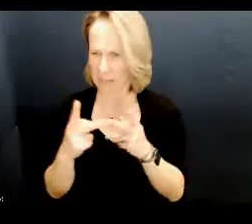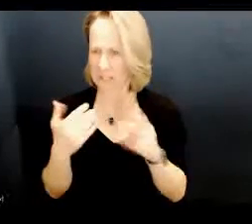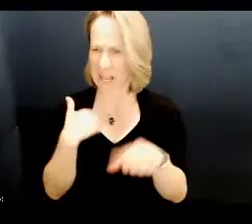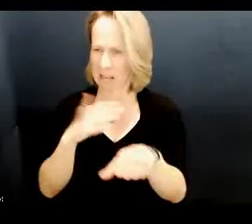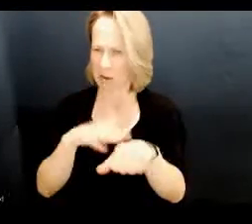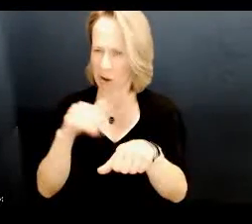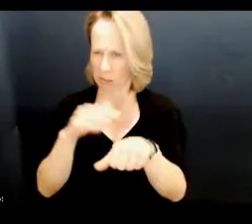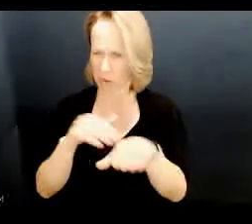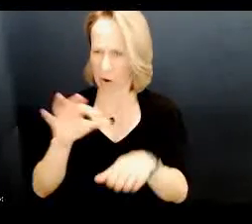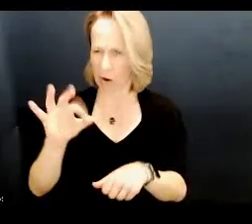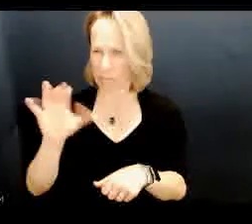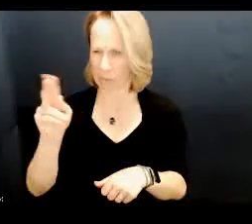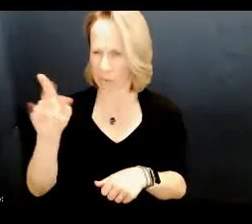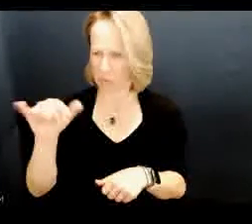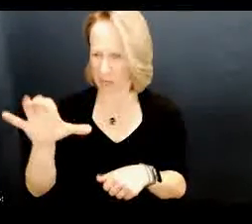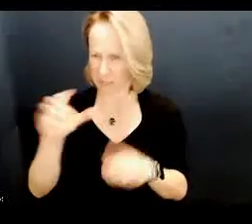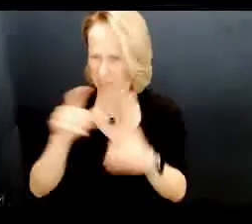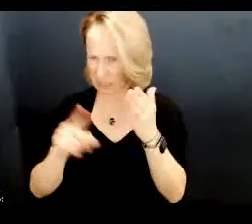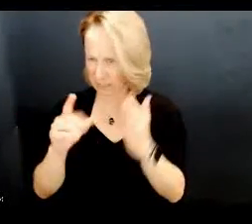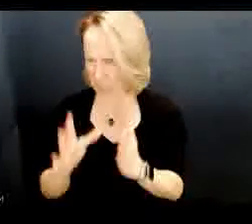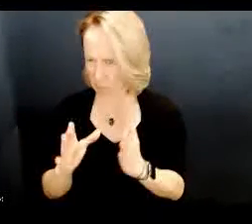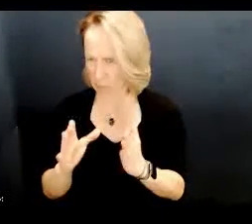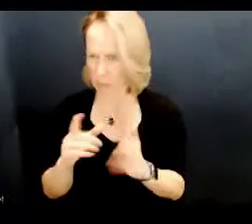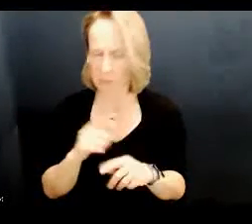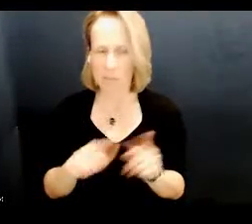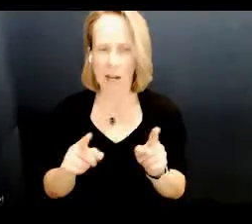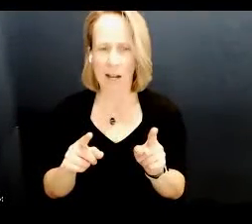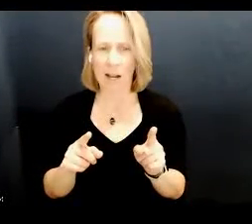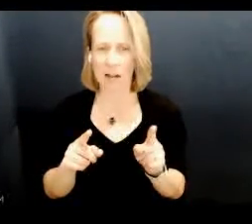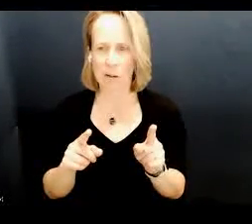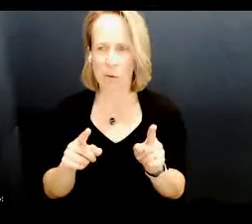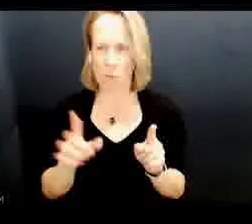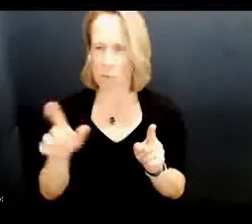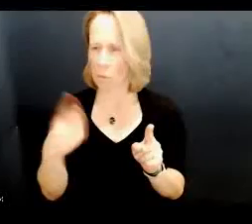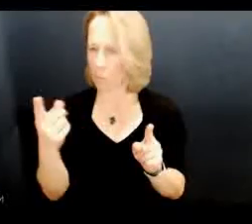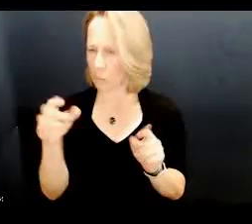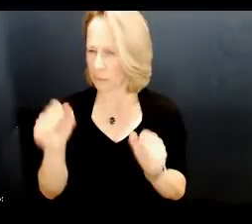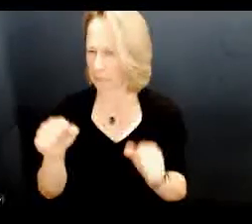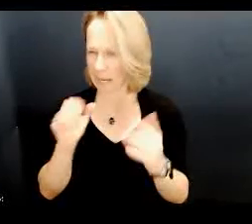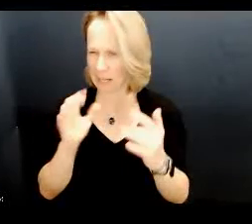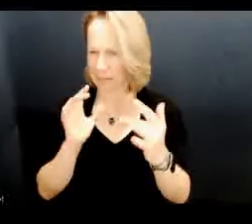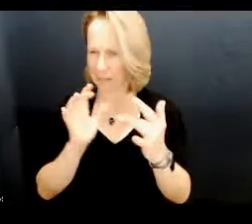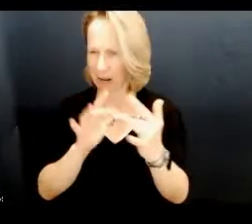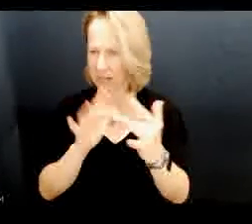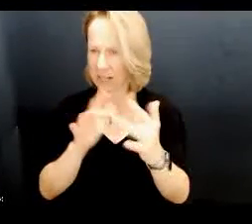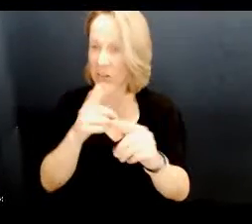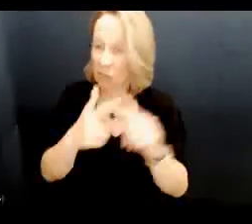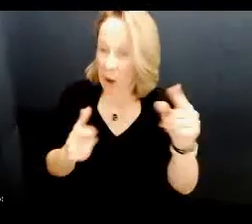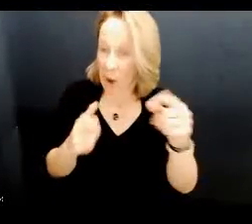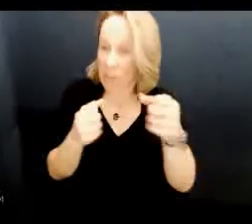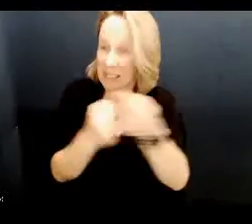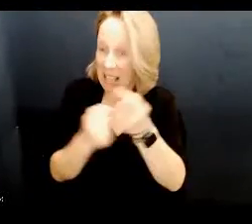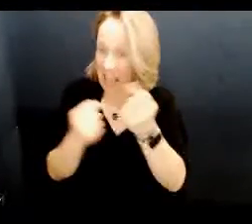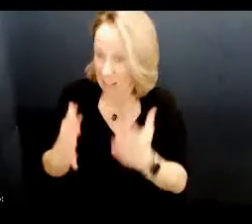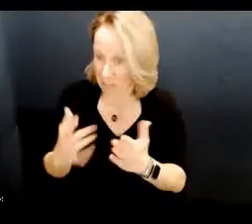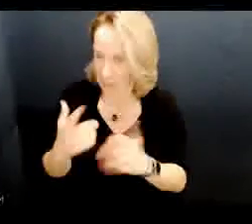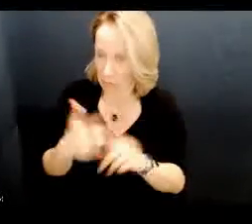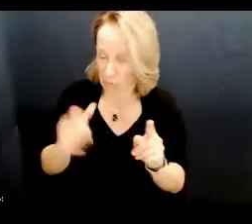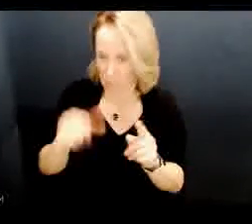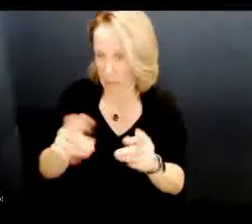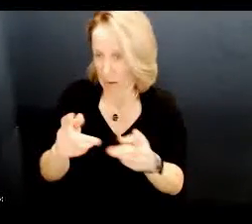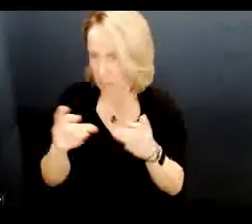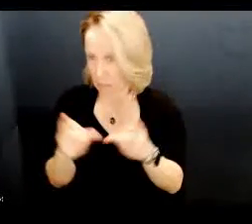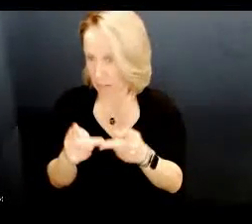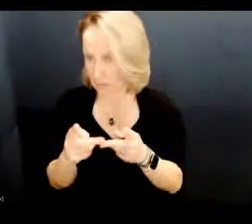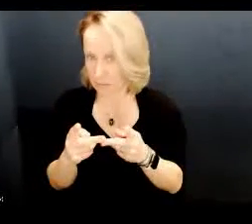examiners, but they would only be contacted, they only could be contacted by the advocate who worked at that particular facility. But then